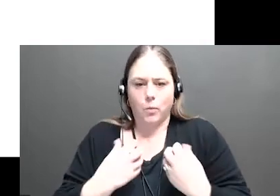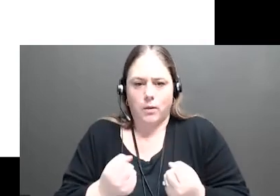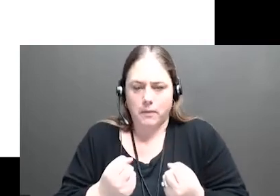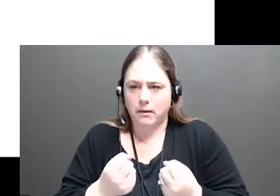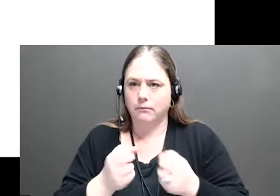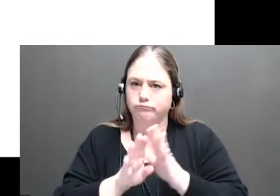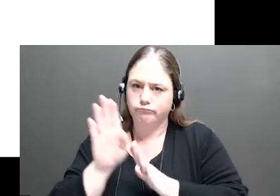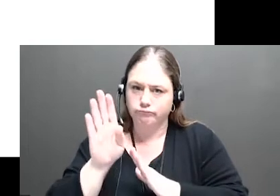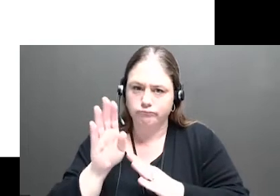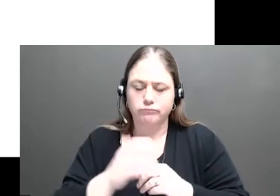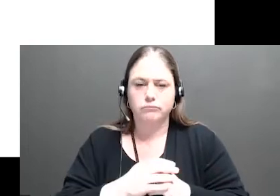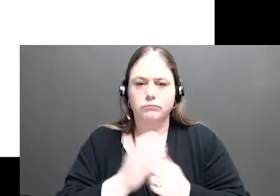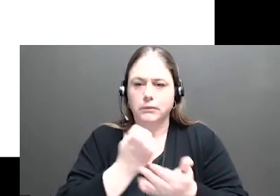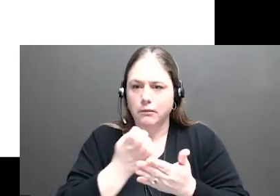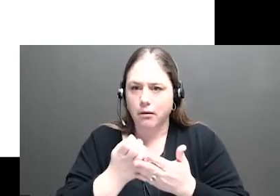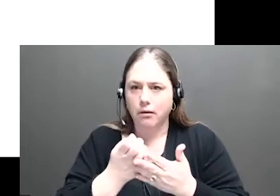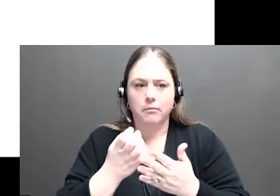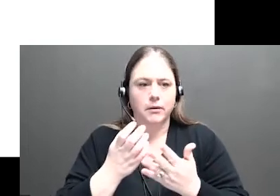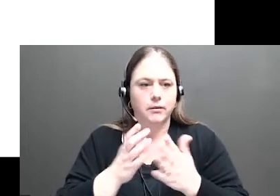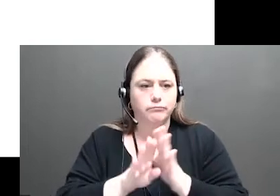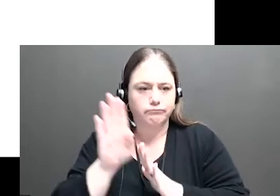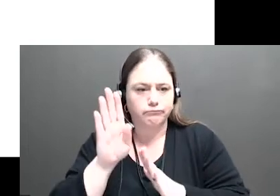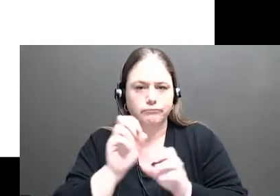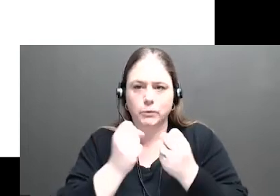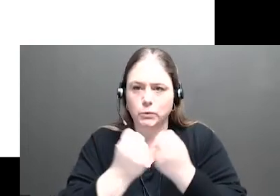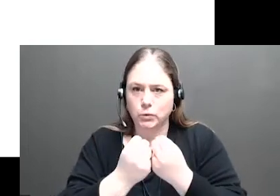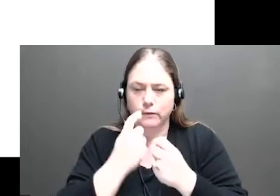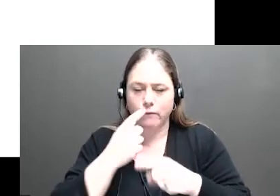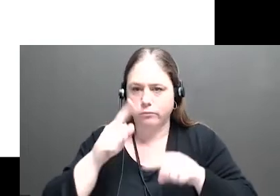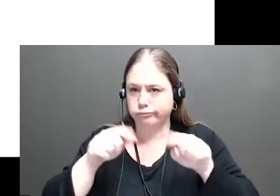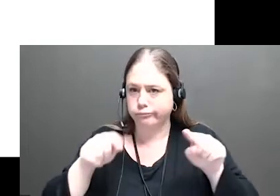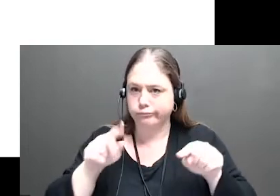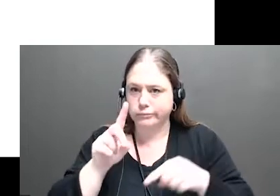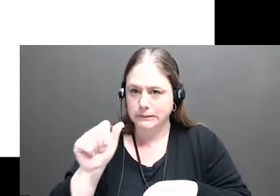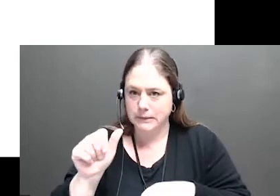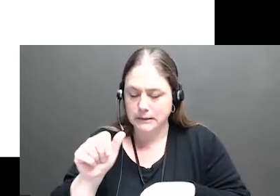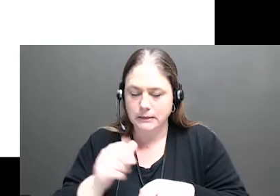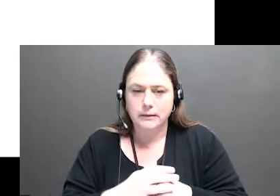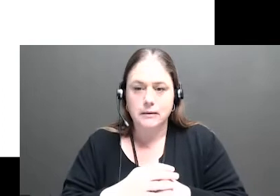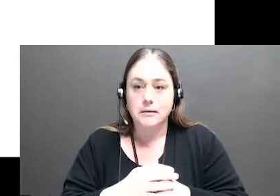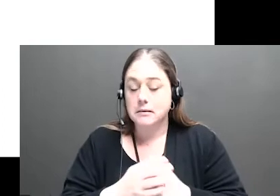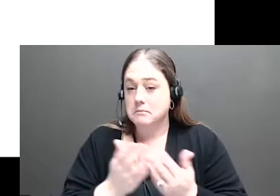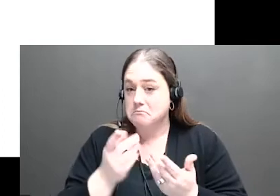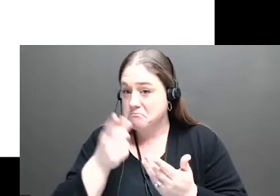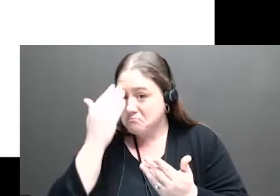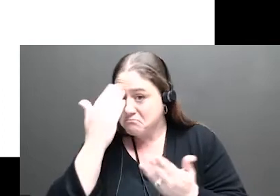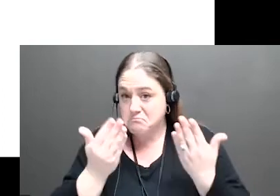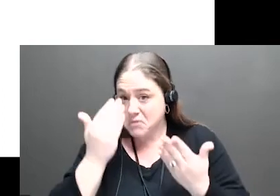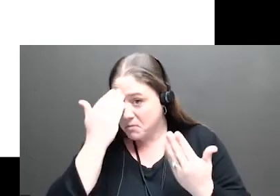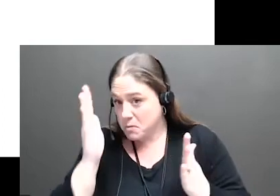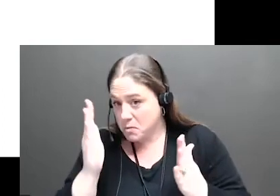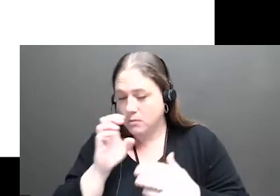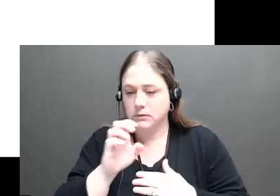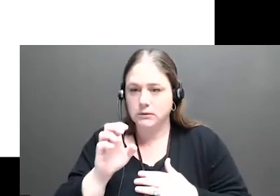economic participation for community members of all ages and abilities. Some of you may know that CCRW offers a number of